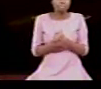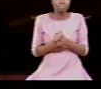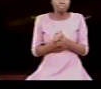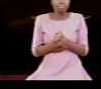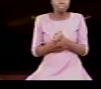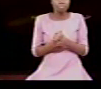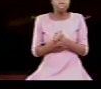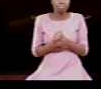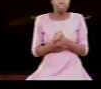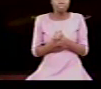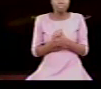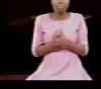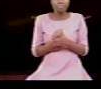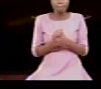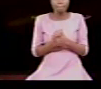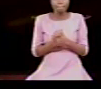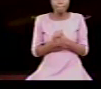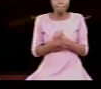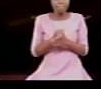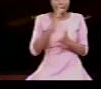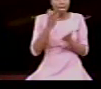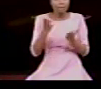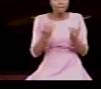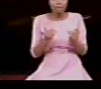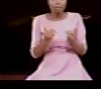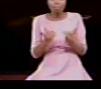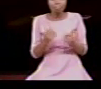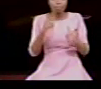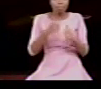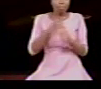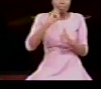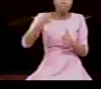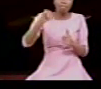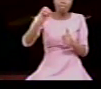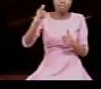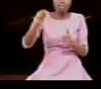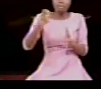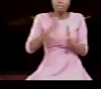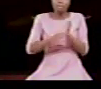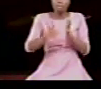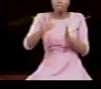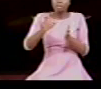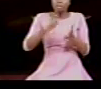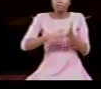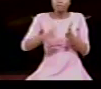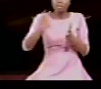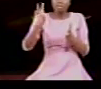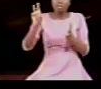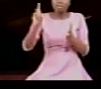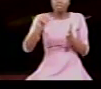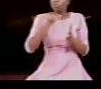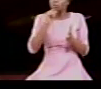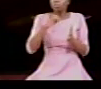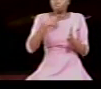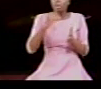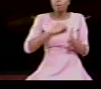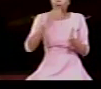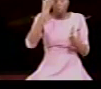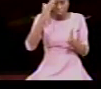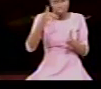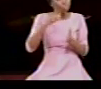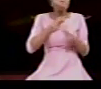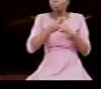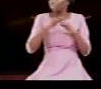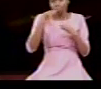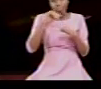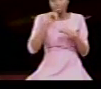17. Are you there now? Waiting for you? Don't say, I know it. You don't know it. Because you